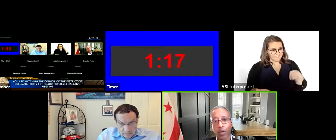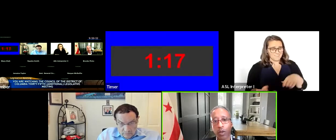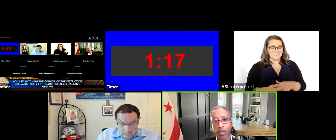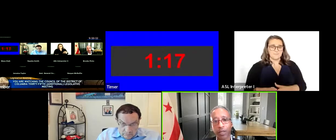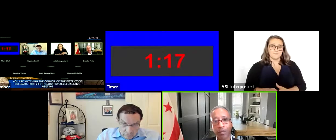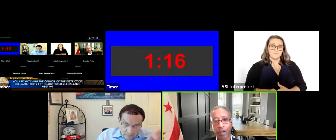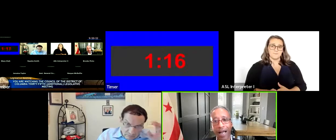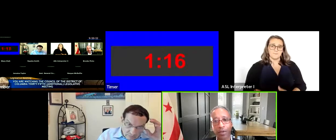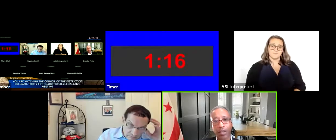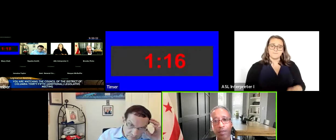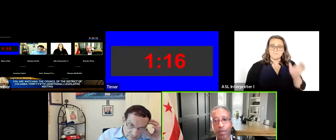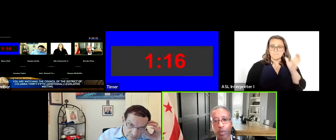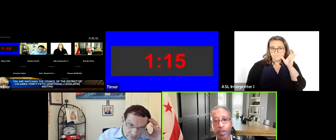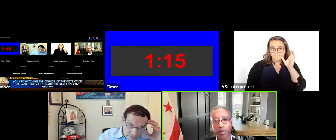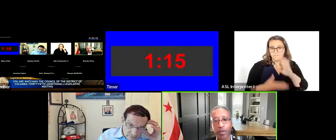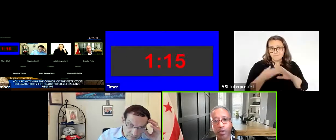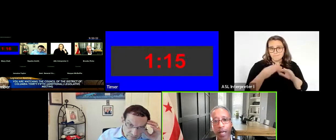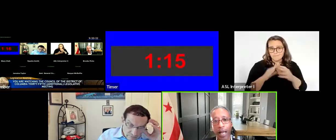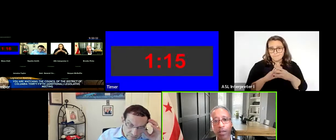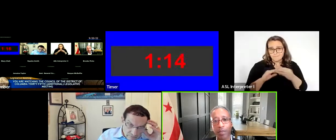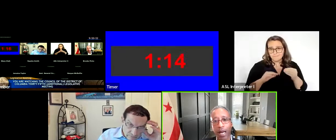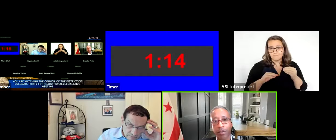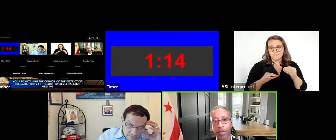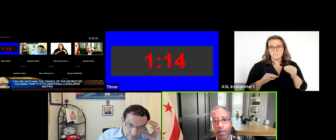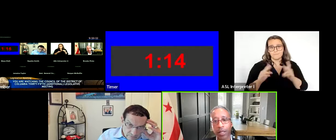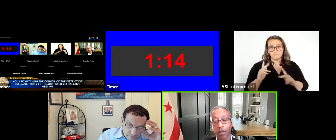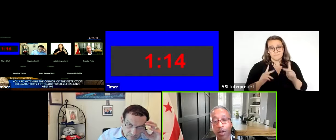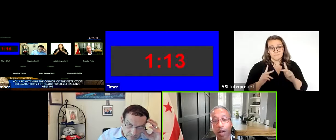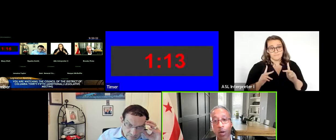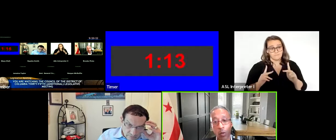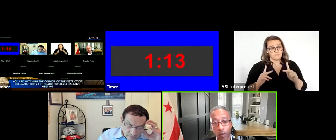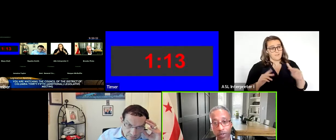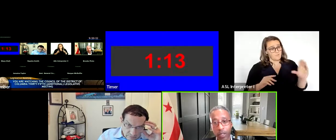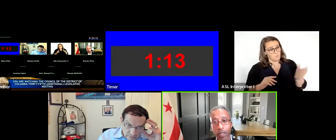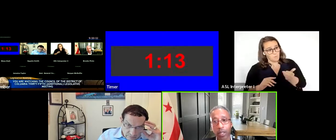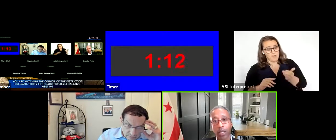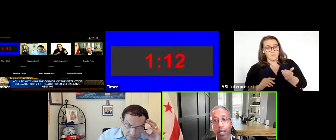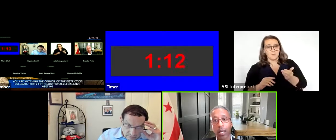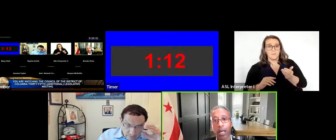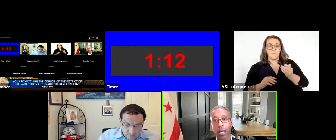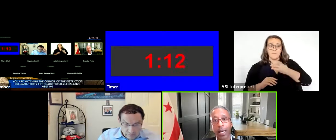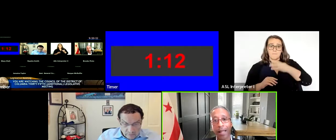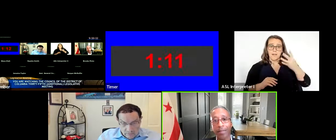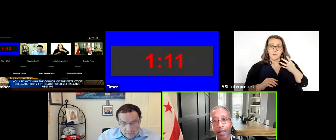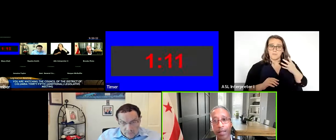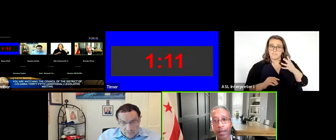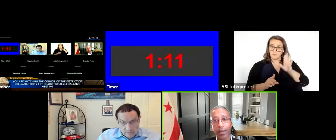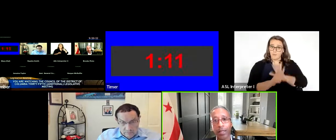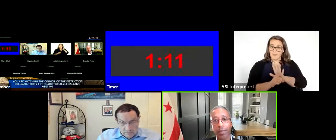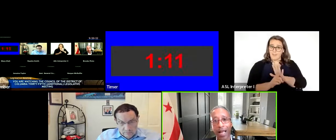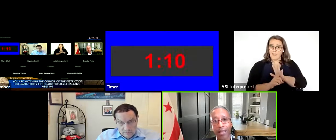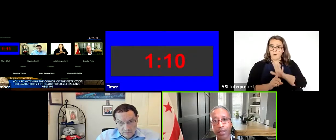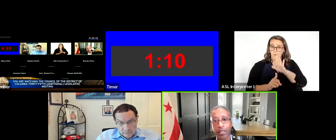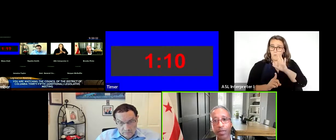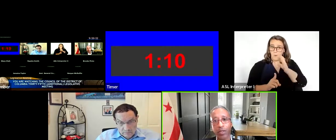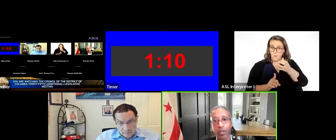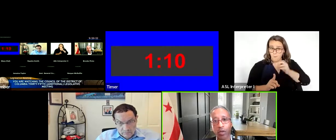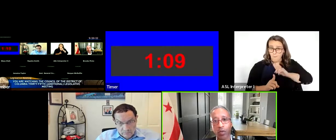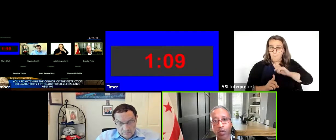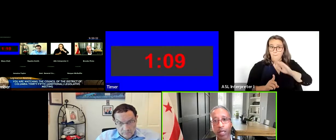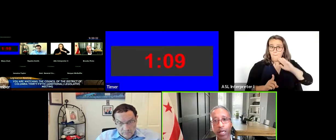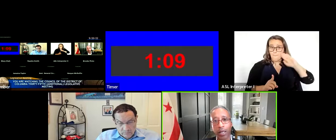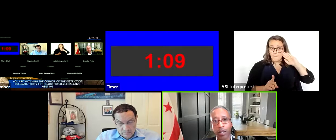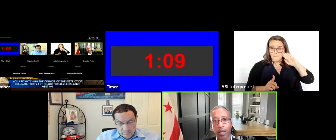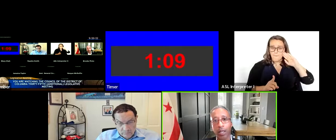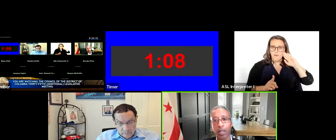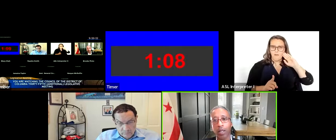I've heard the stories of how some people have even housed migrants in their own homes. And I think the compassion that's been